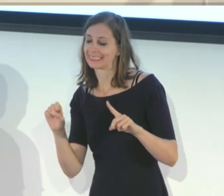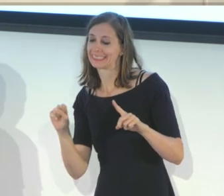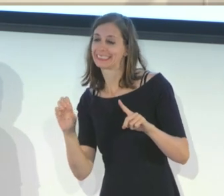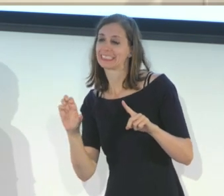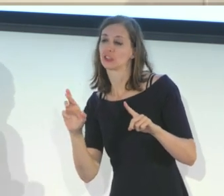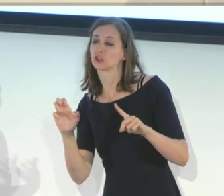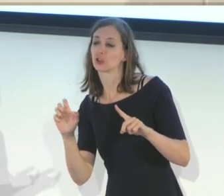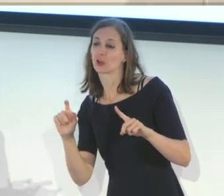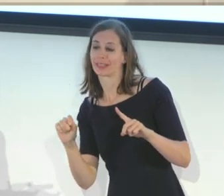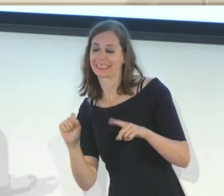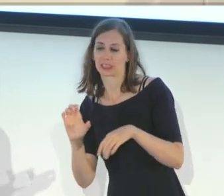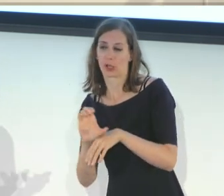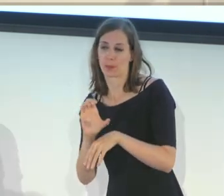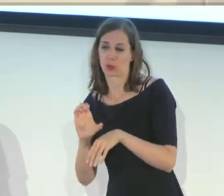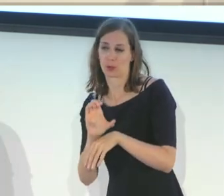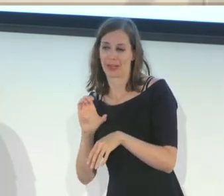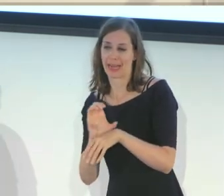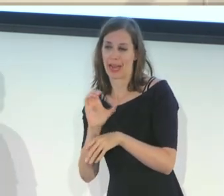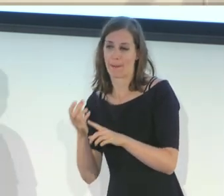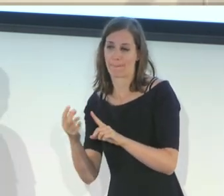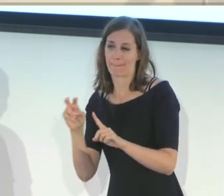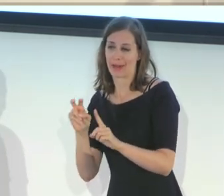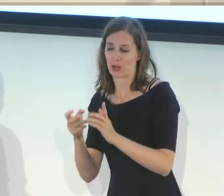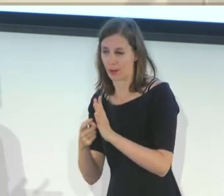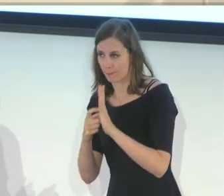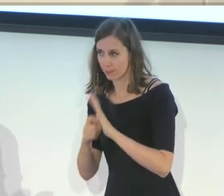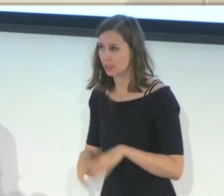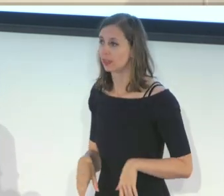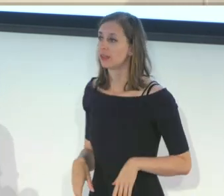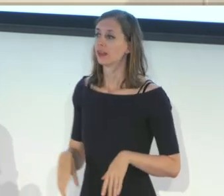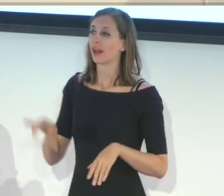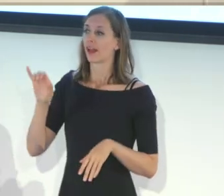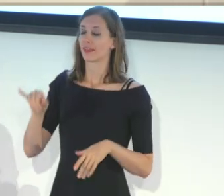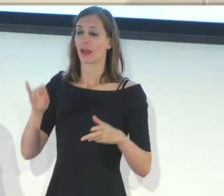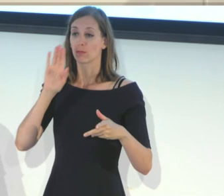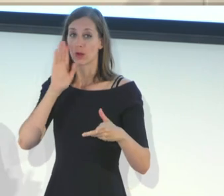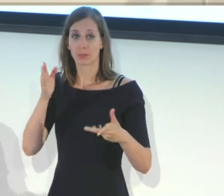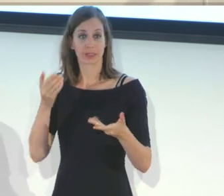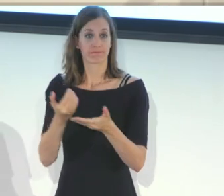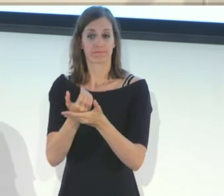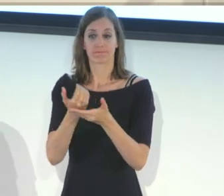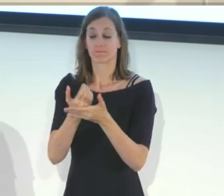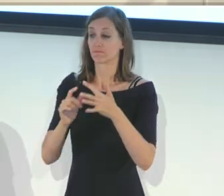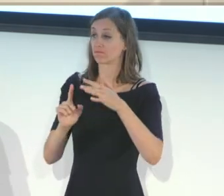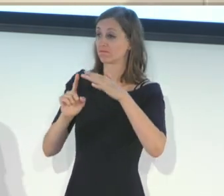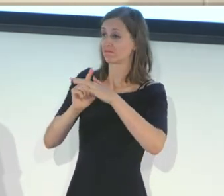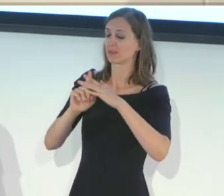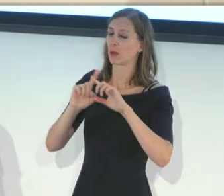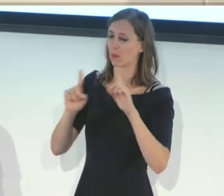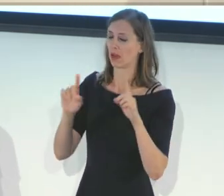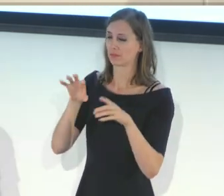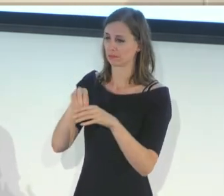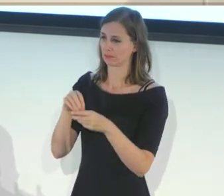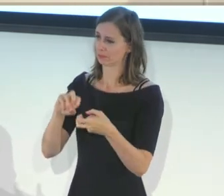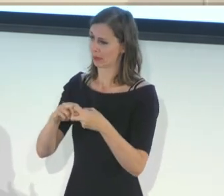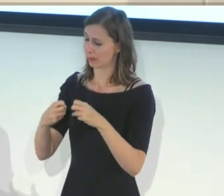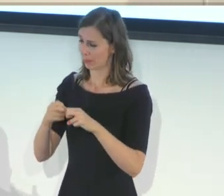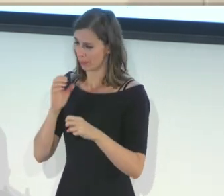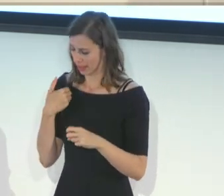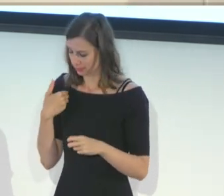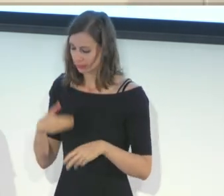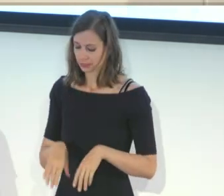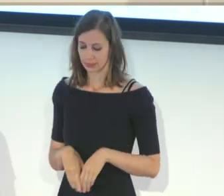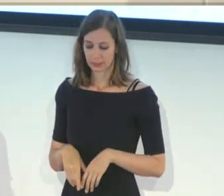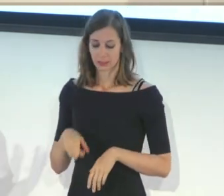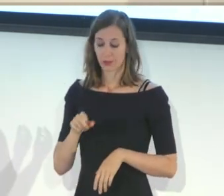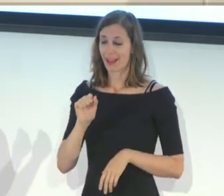into one that is continuous, probabilistic, and emergent. AI is a statistical average. It's really fancy